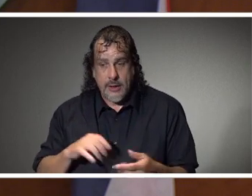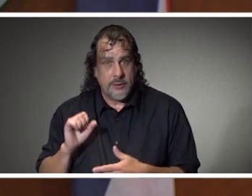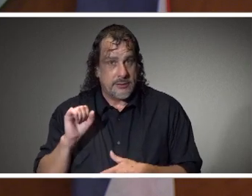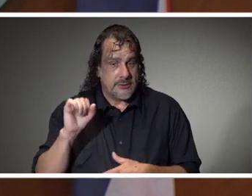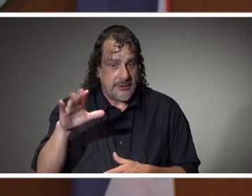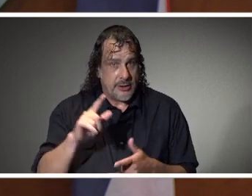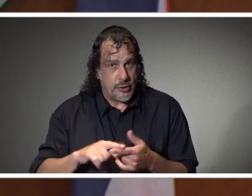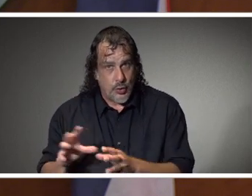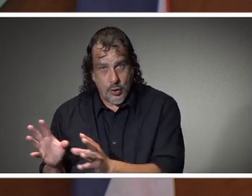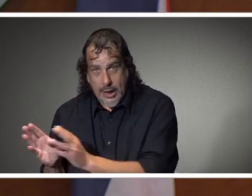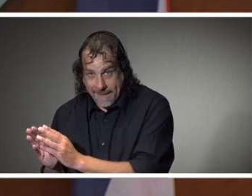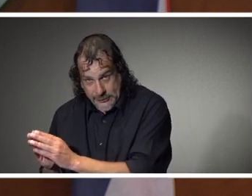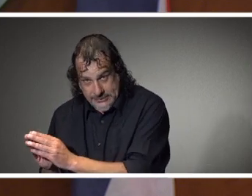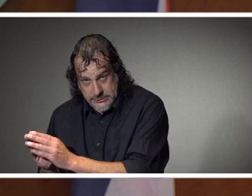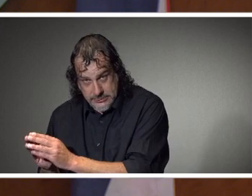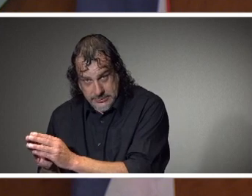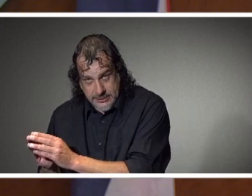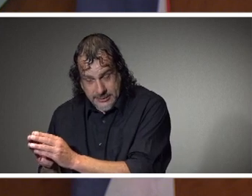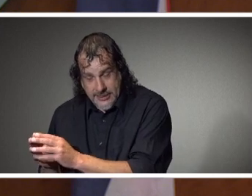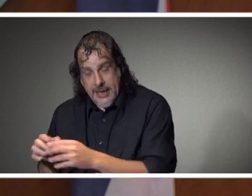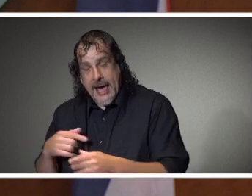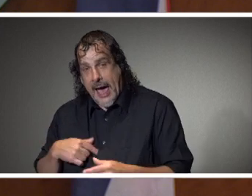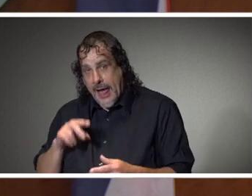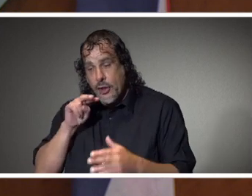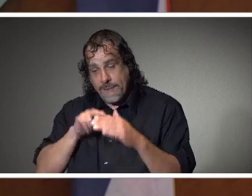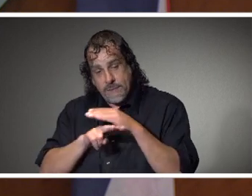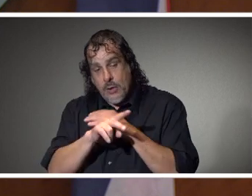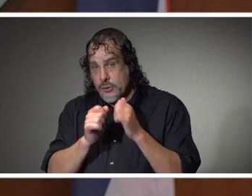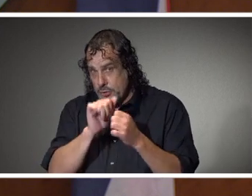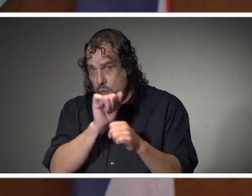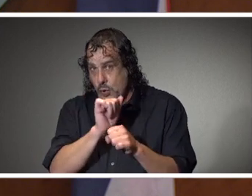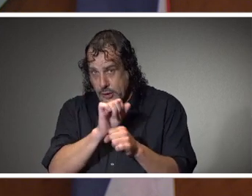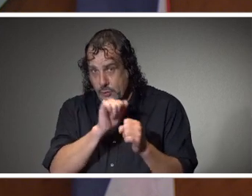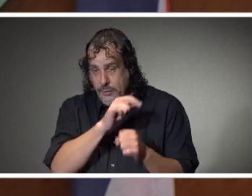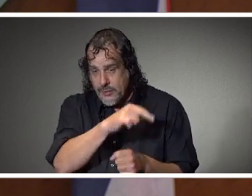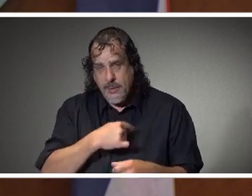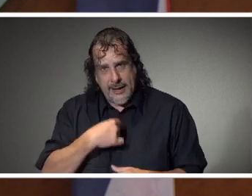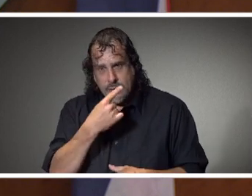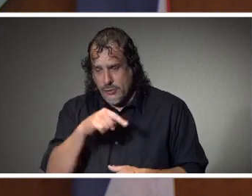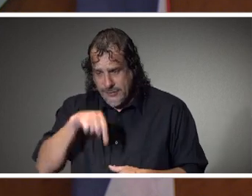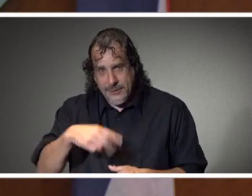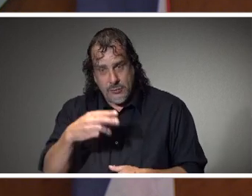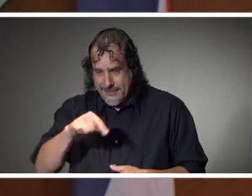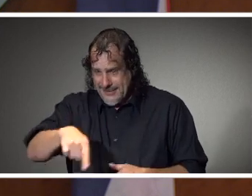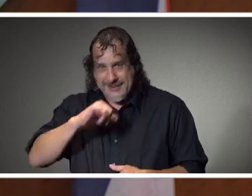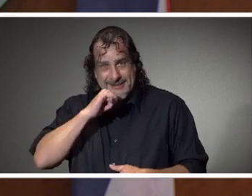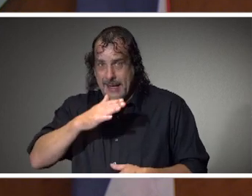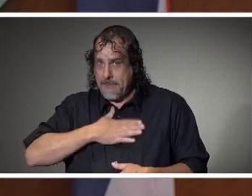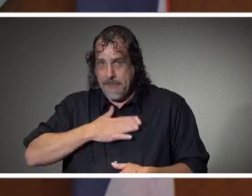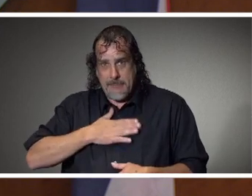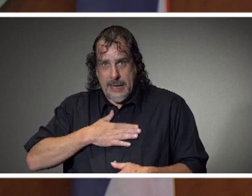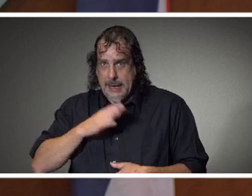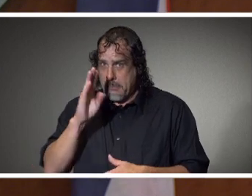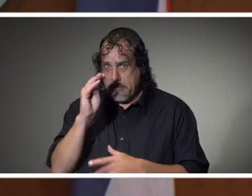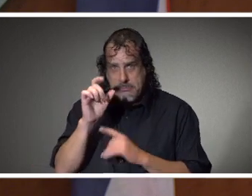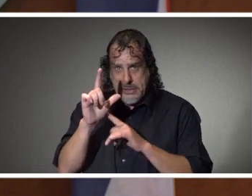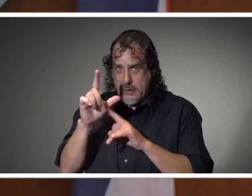to conference. And I look forward to working with them. As I mentioned to you on Wednesday, this is not my bill, but it